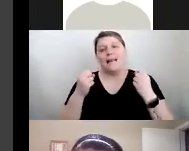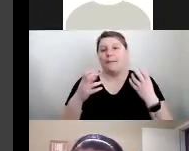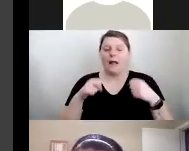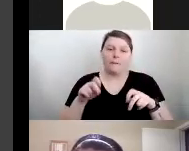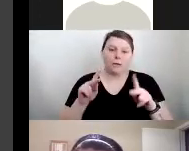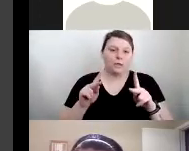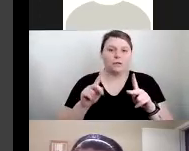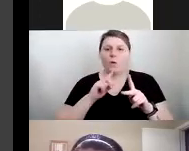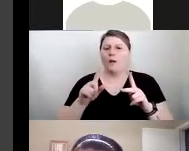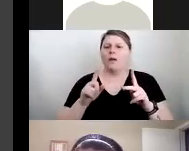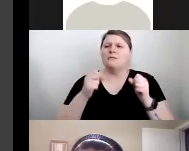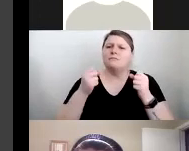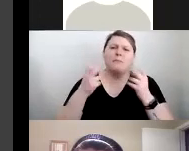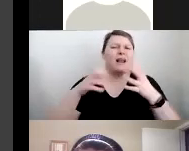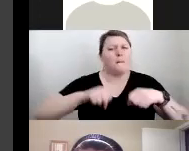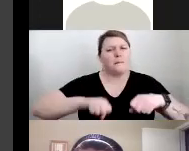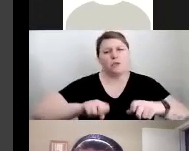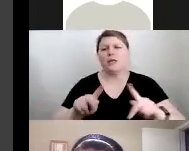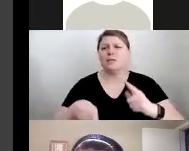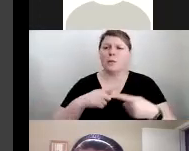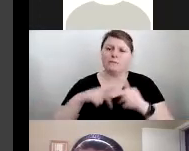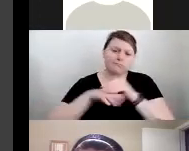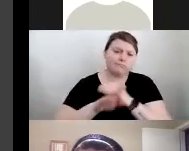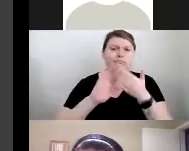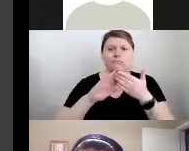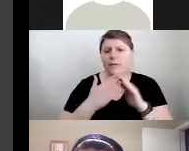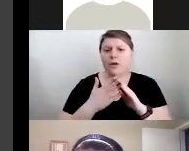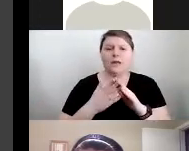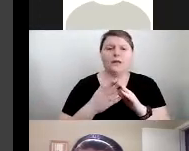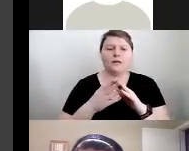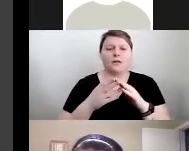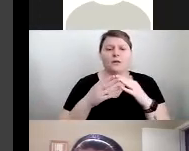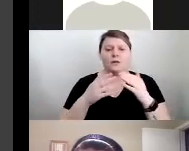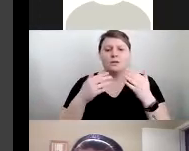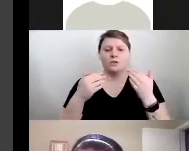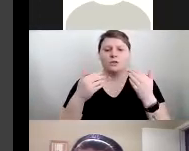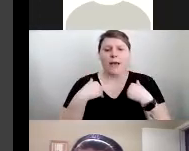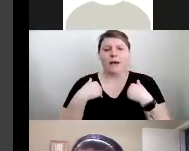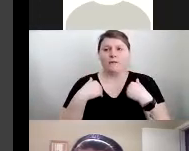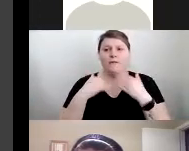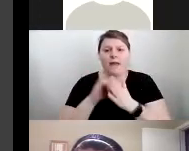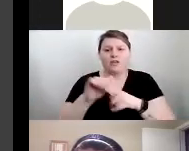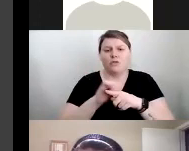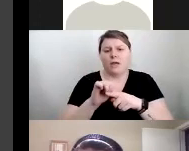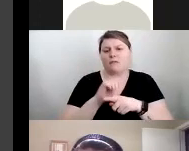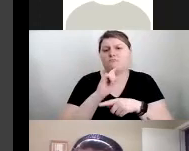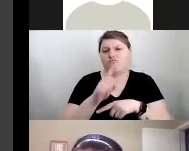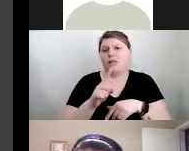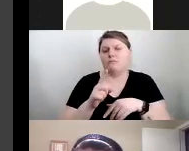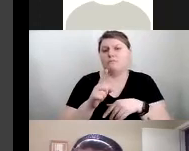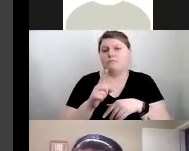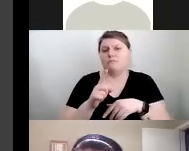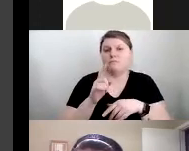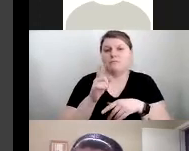and it opens up so many doors once you're actually in the community to actually have that sort of training behind, in your back